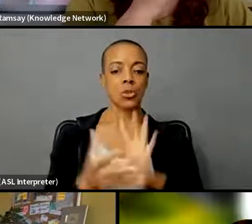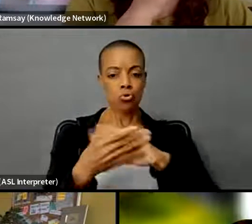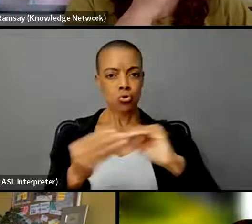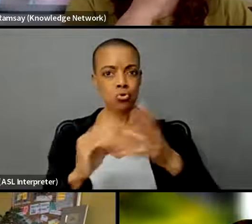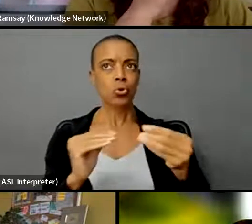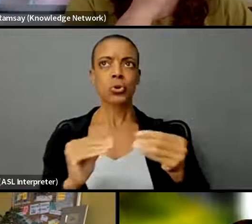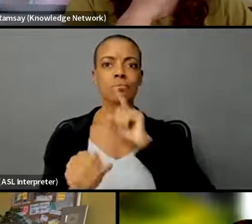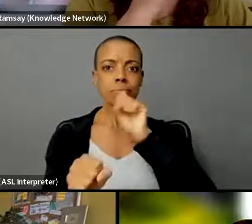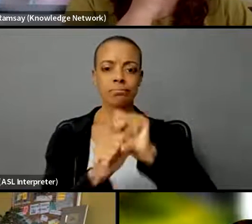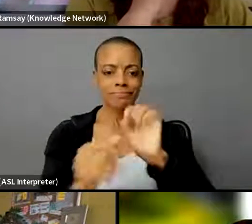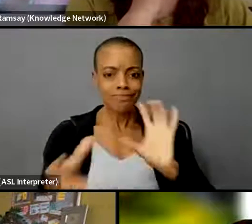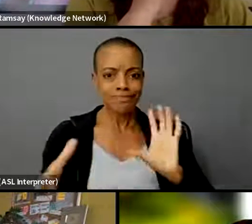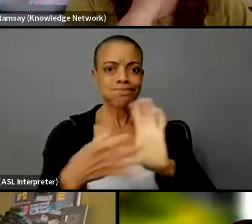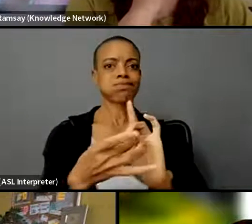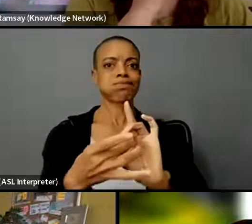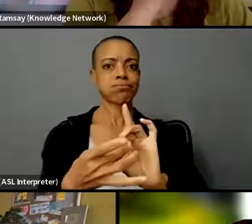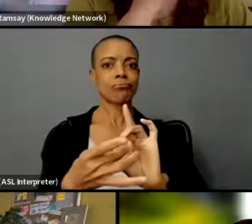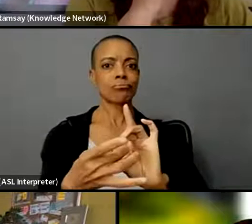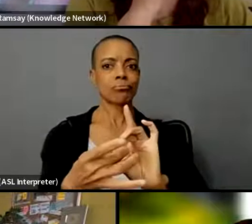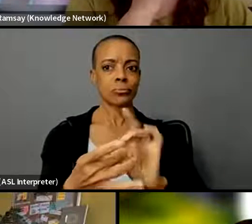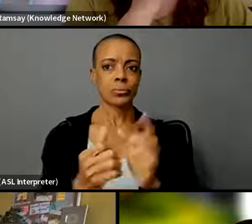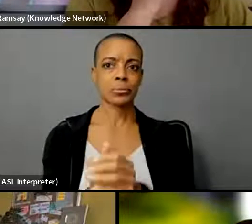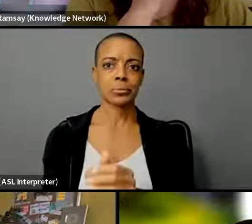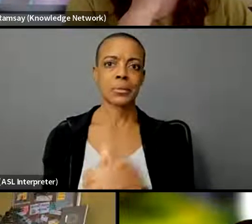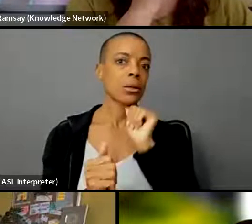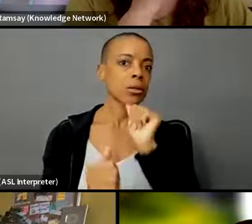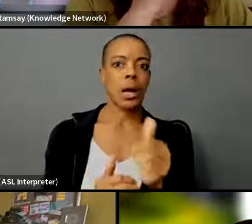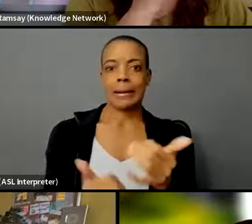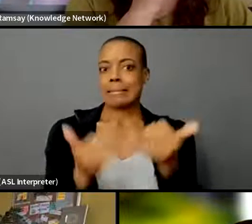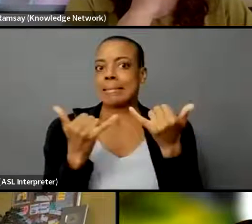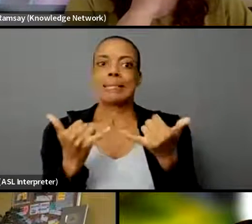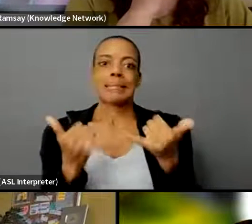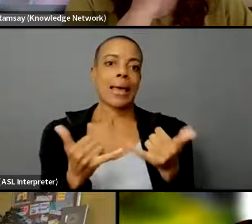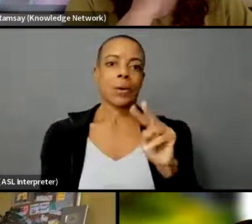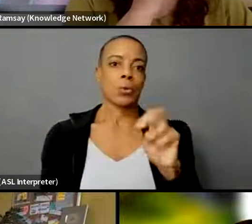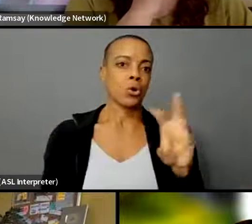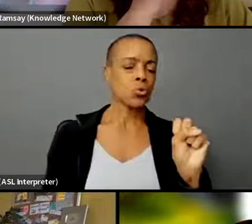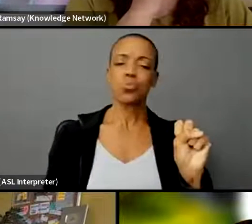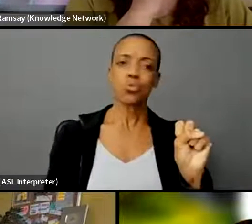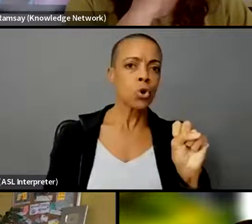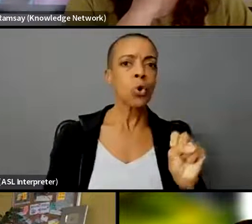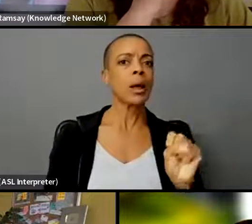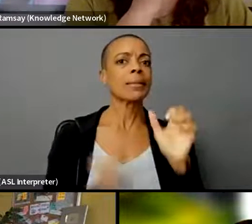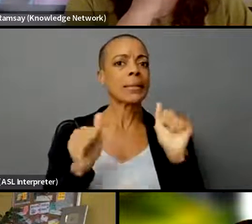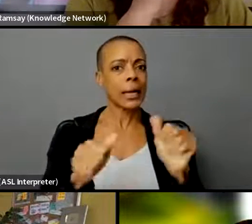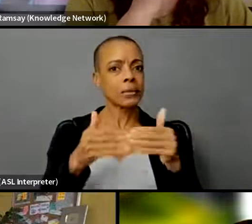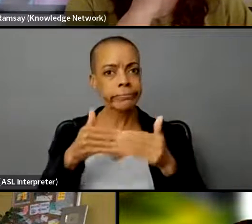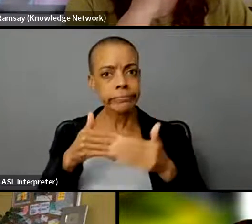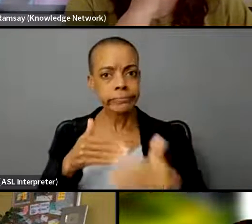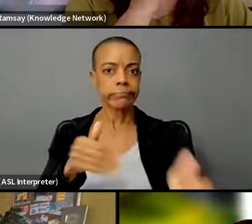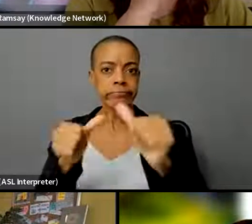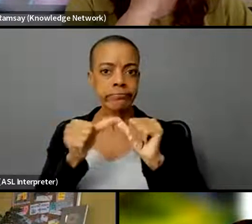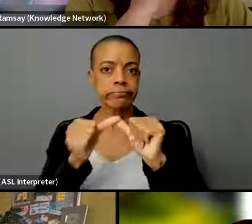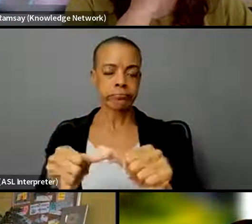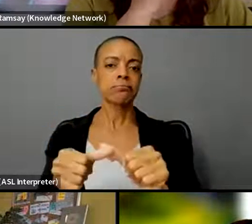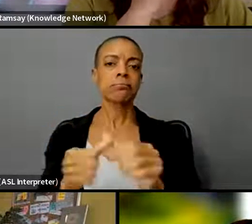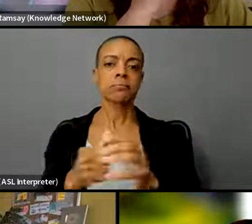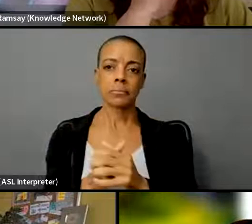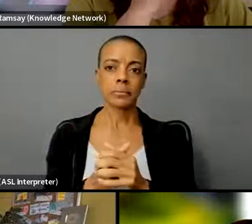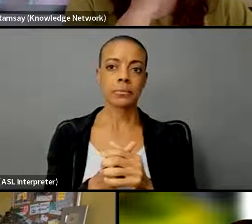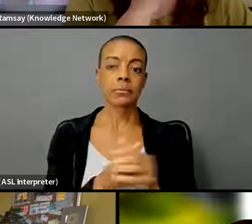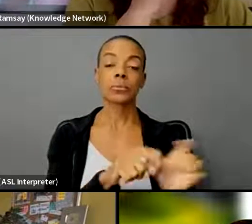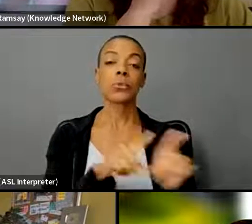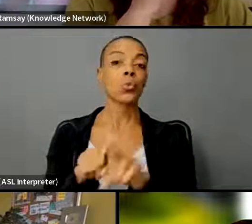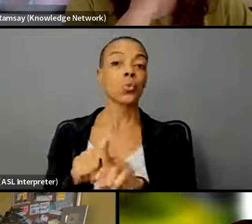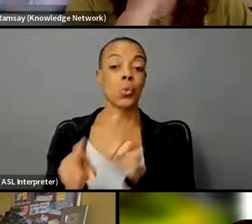to watch. And so that means no current headline news stories. And with a pre-licensed broadcast license, we are involved from the start